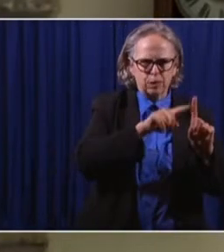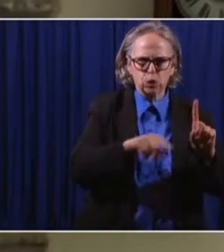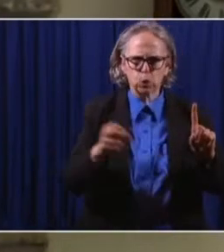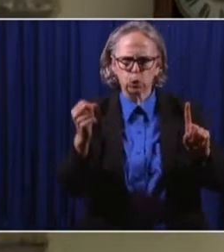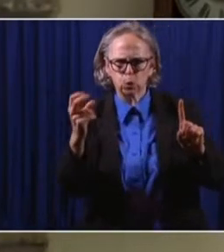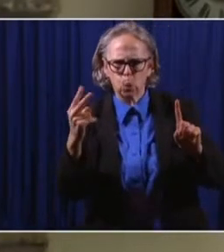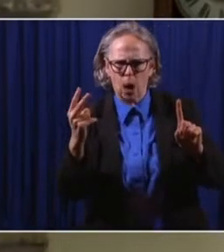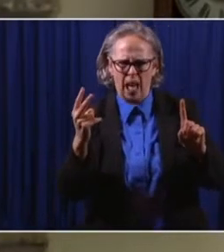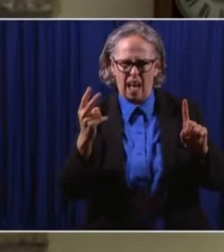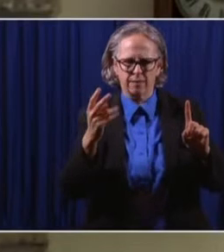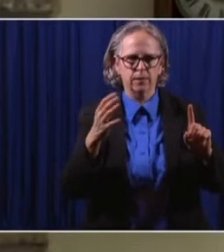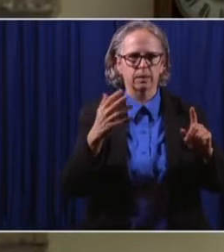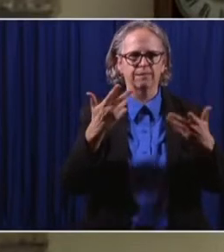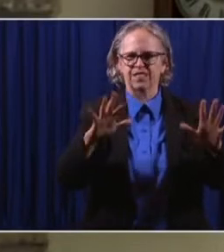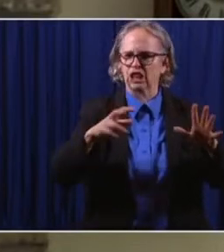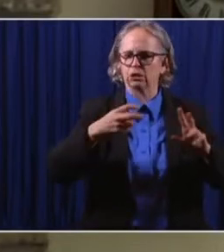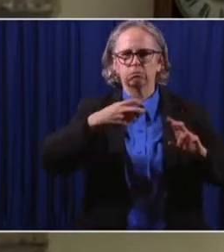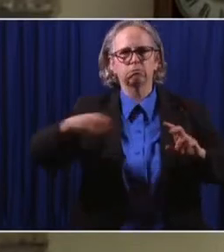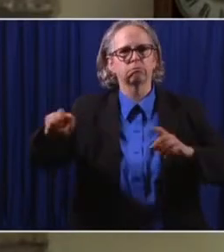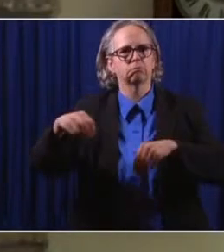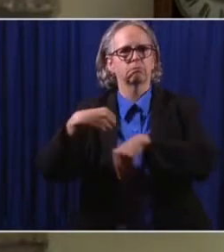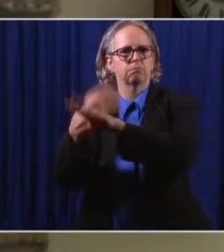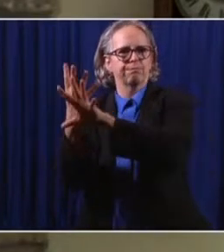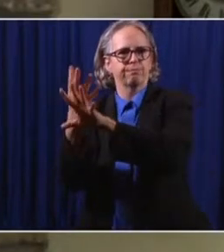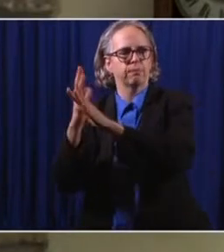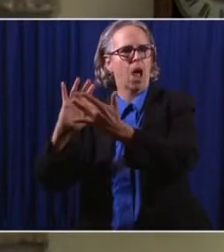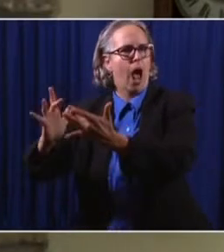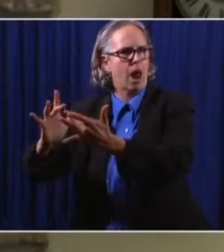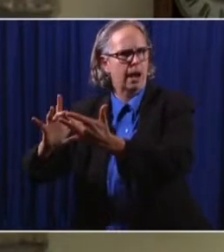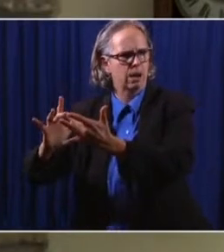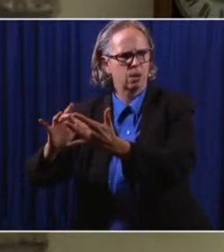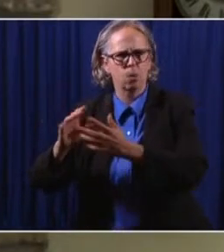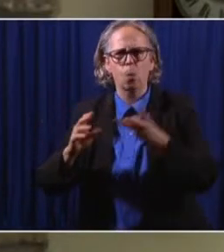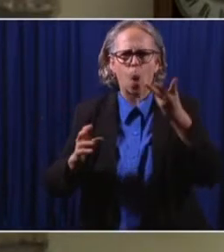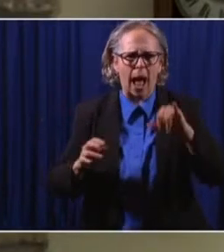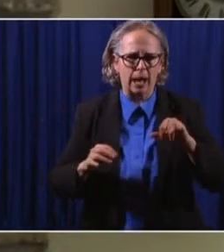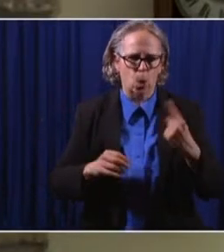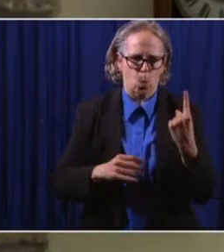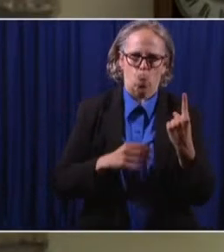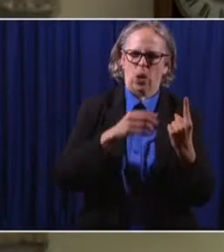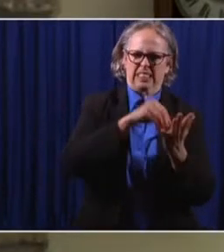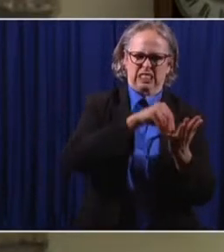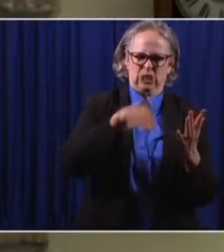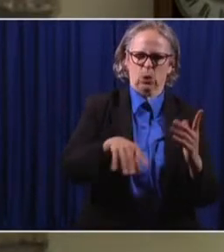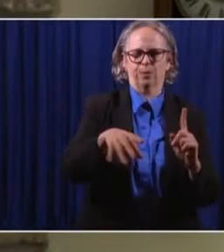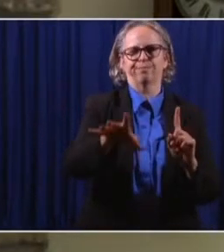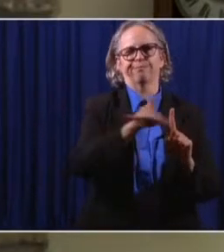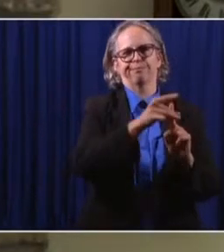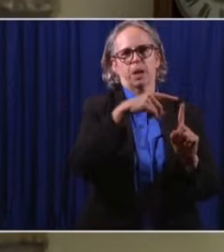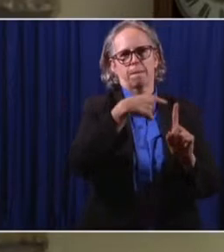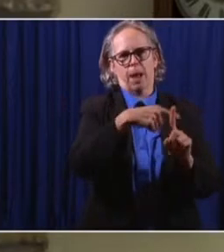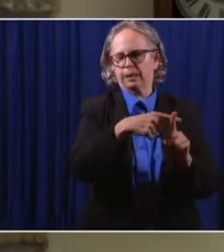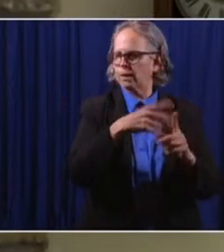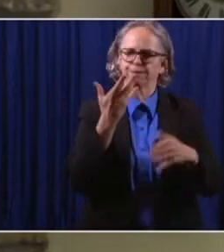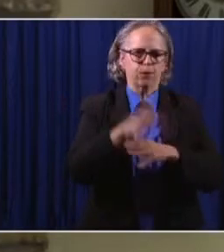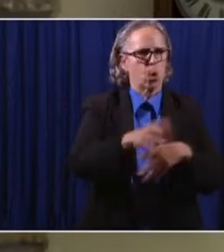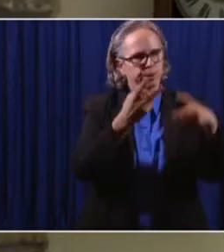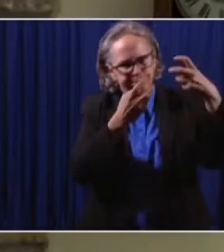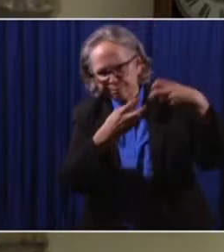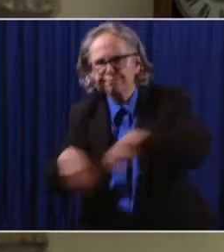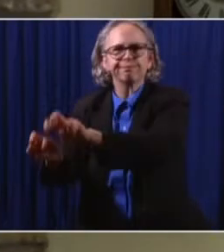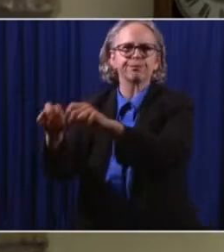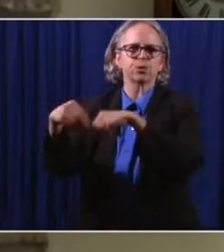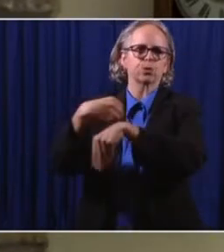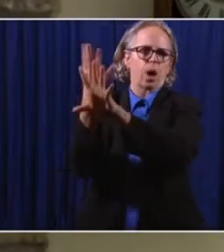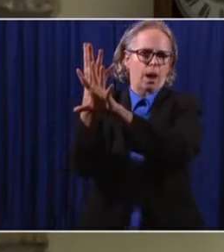they had a case where they had 1 student who tested positive, and that was due to